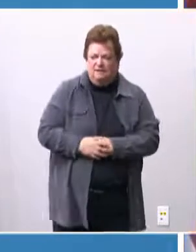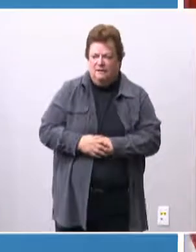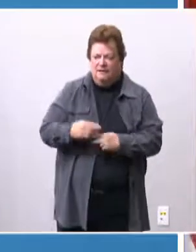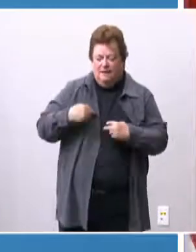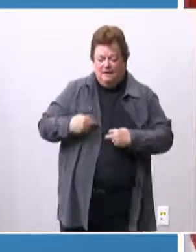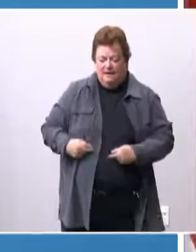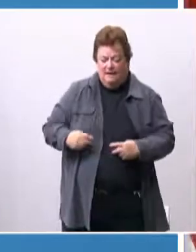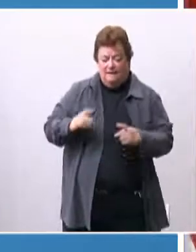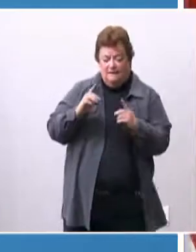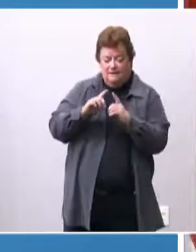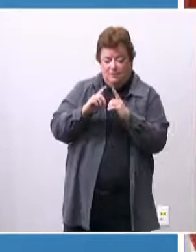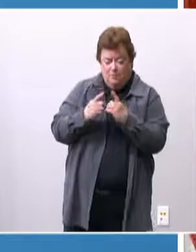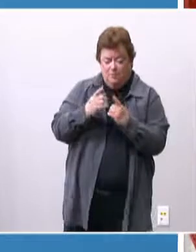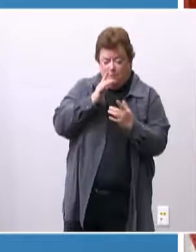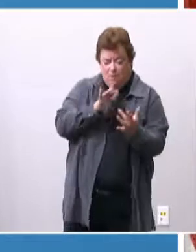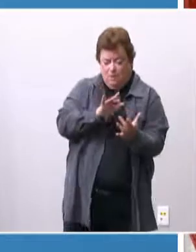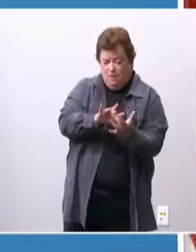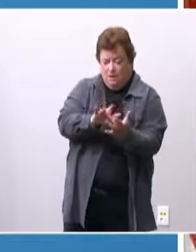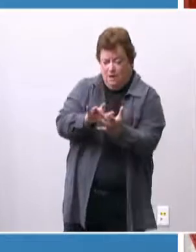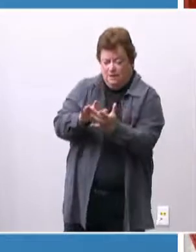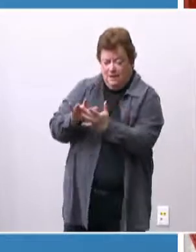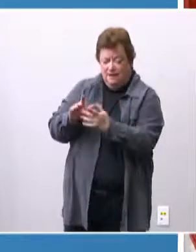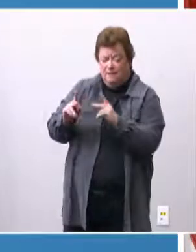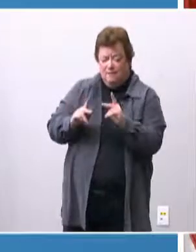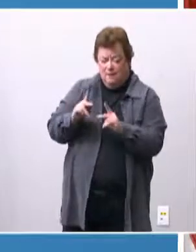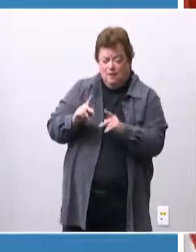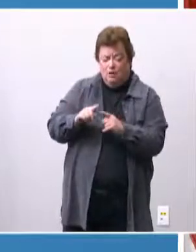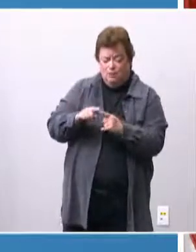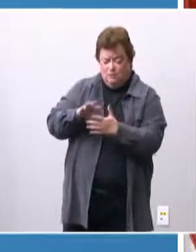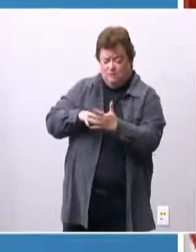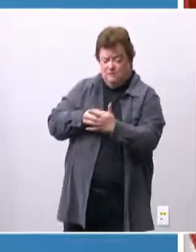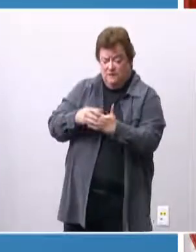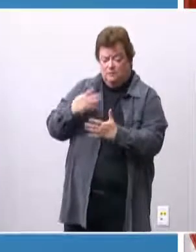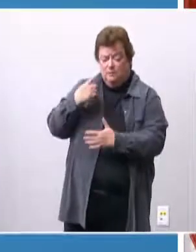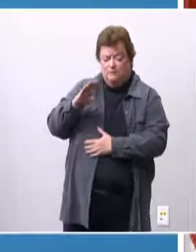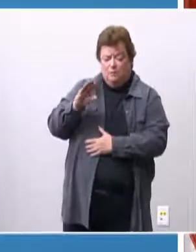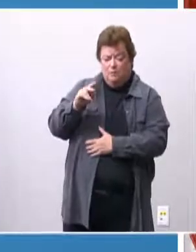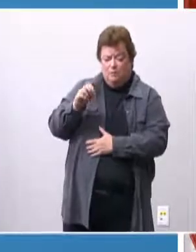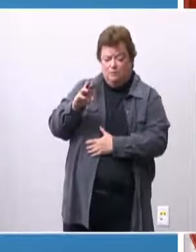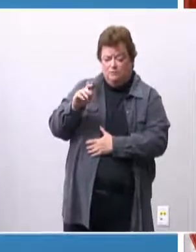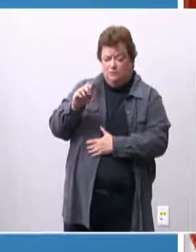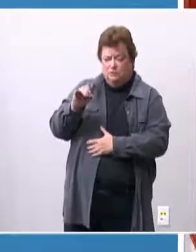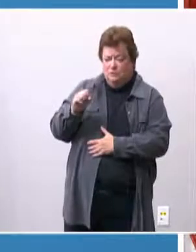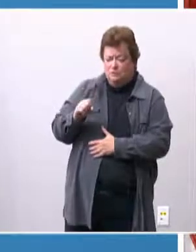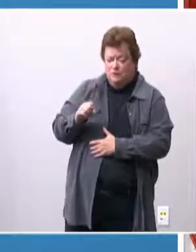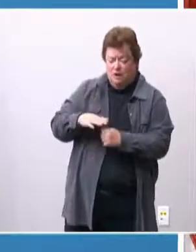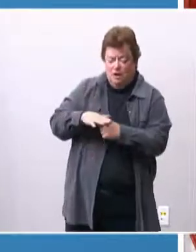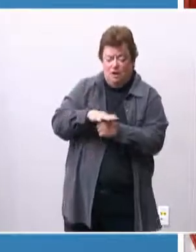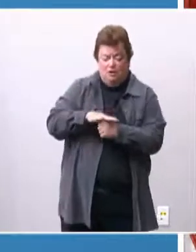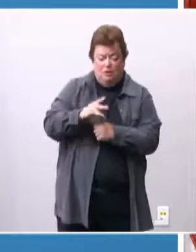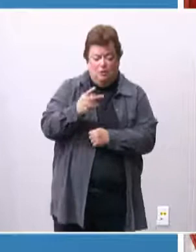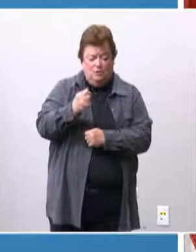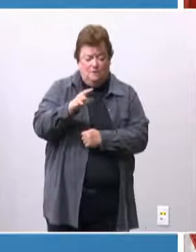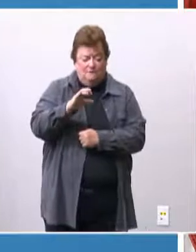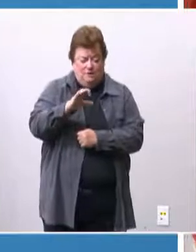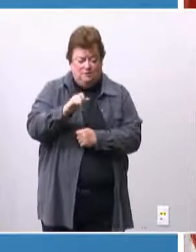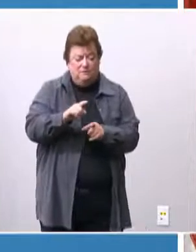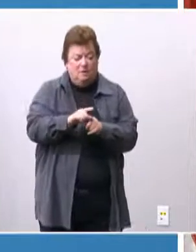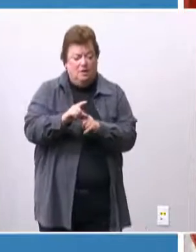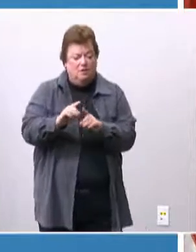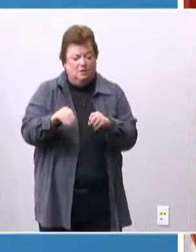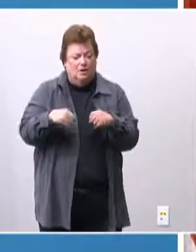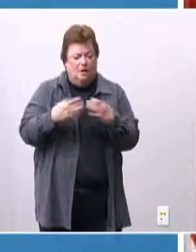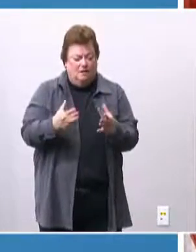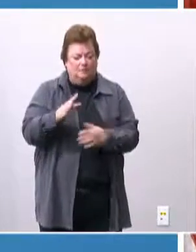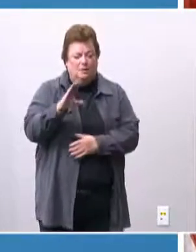contacting eligible vaccine recipients to schedule booster dose appointments. local pharmacies are also offering